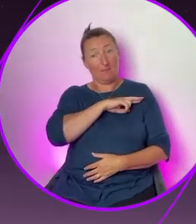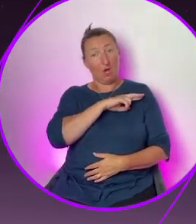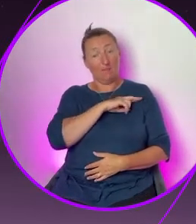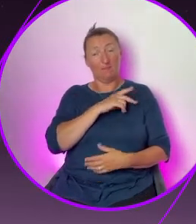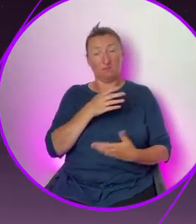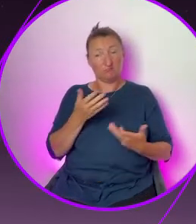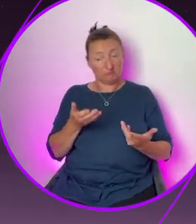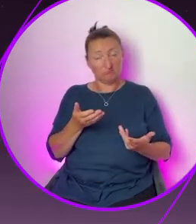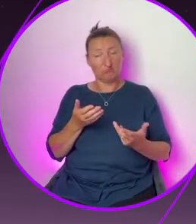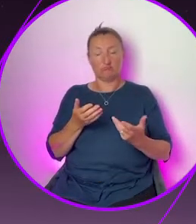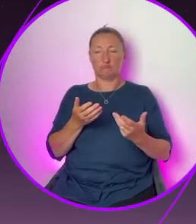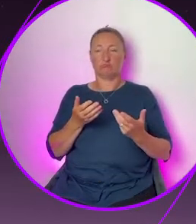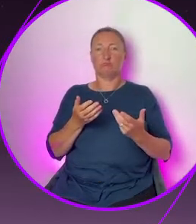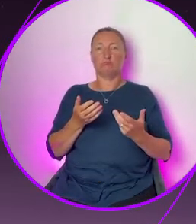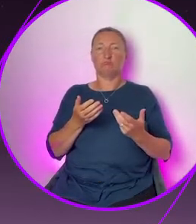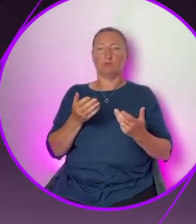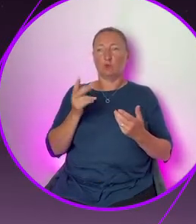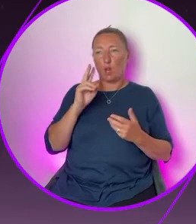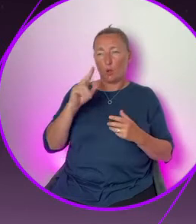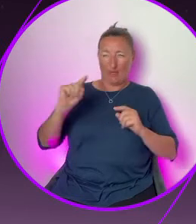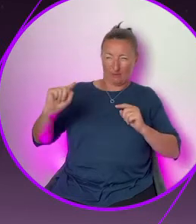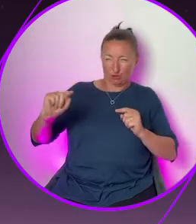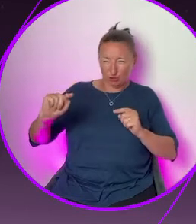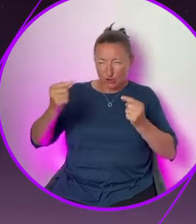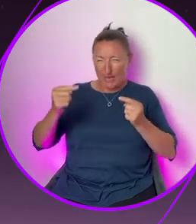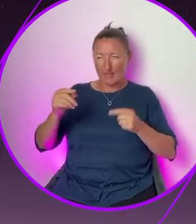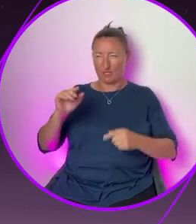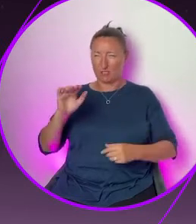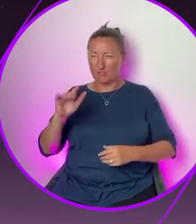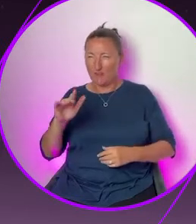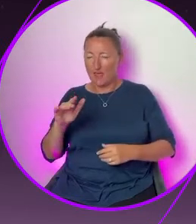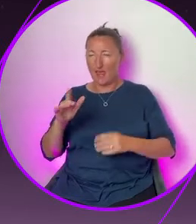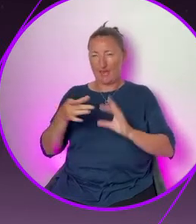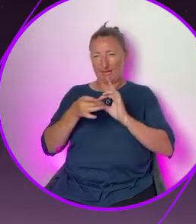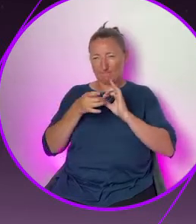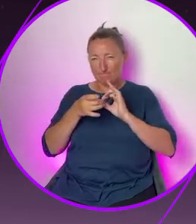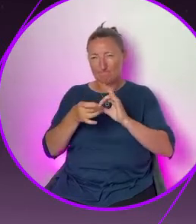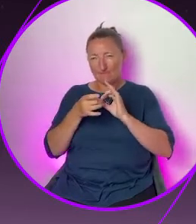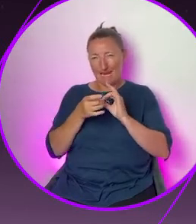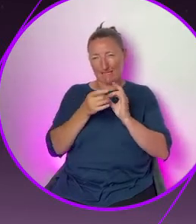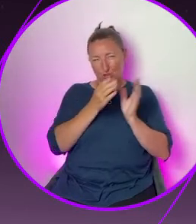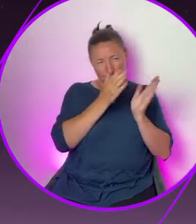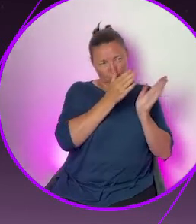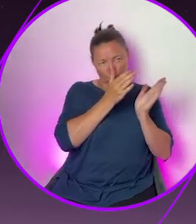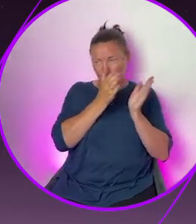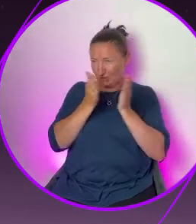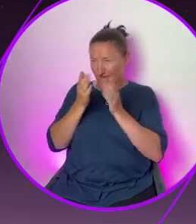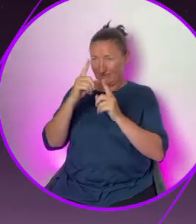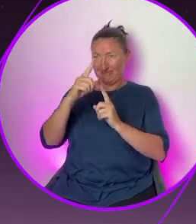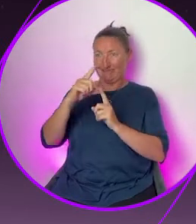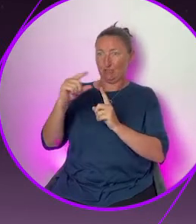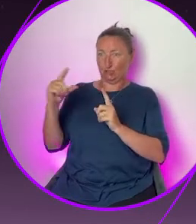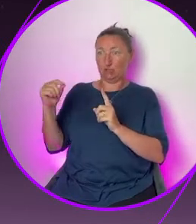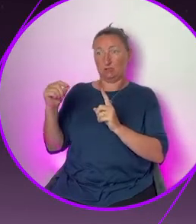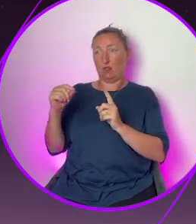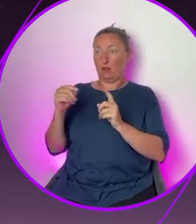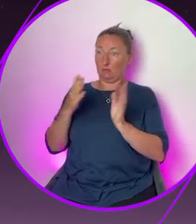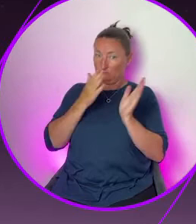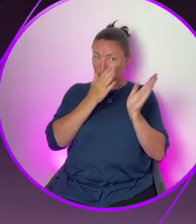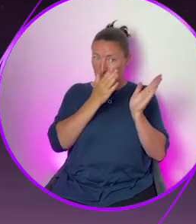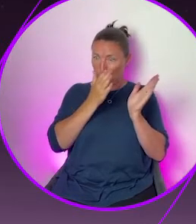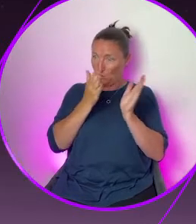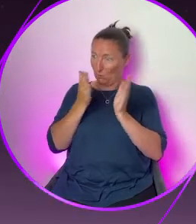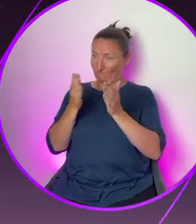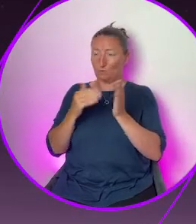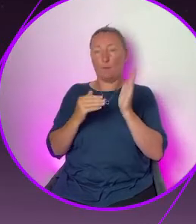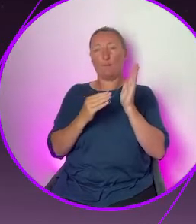the opportunities and challenges that lie in those sectors that are engaging with this shift in the digital condition that is the metaverse, and to